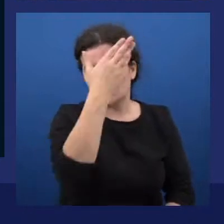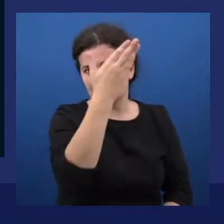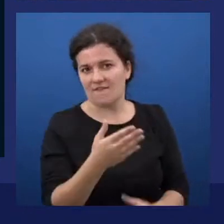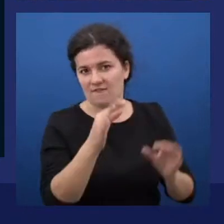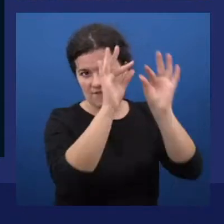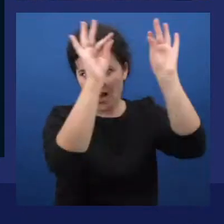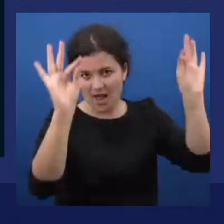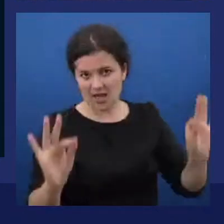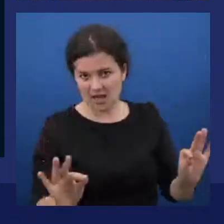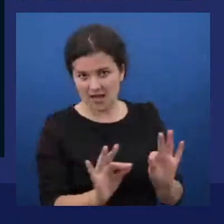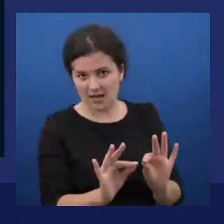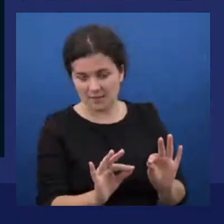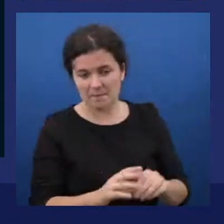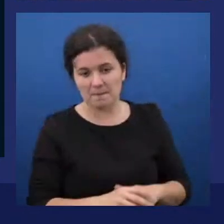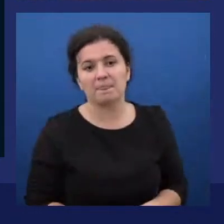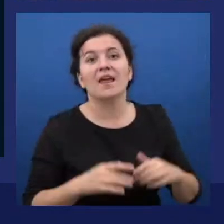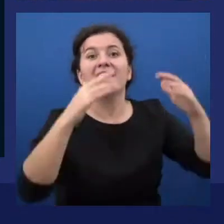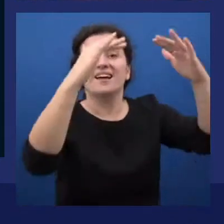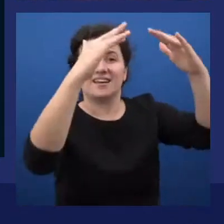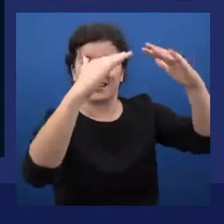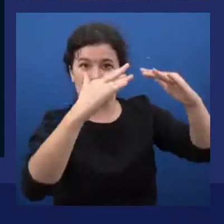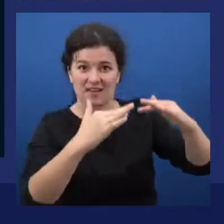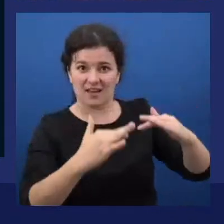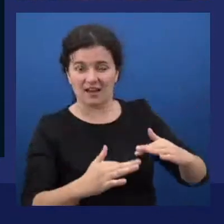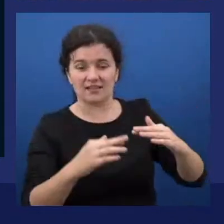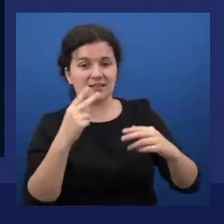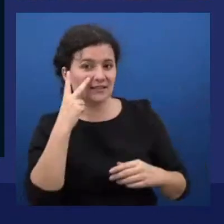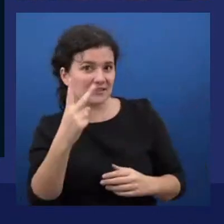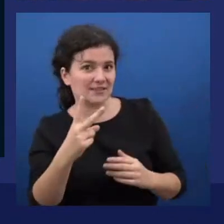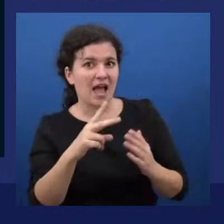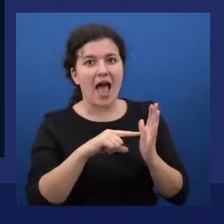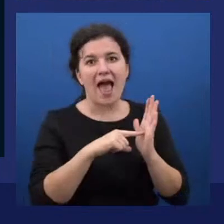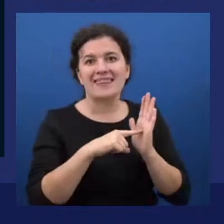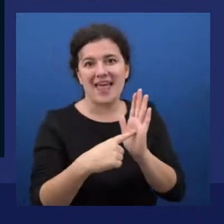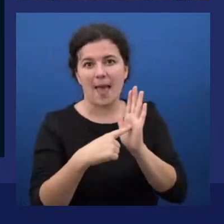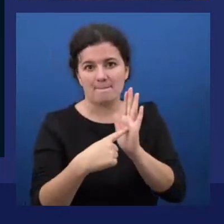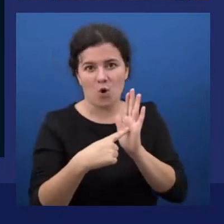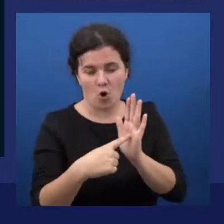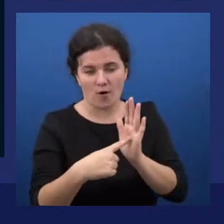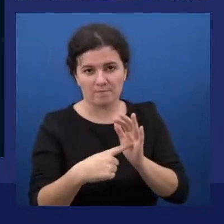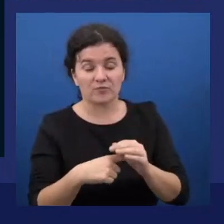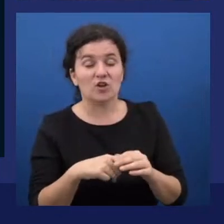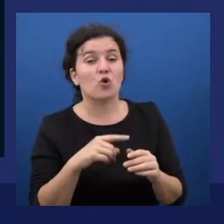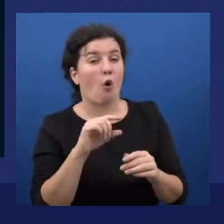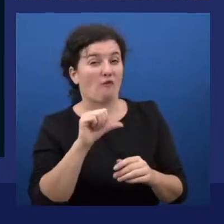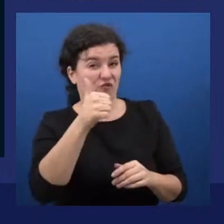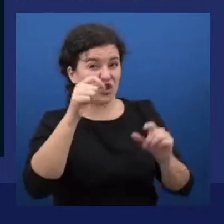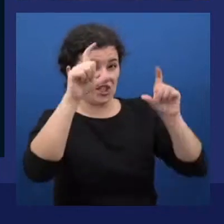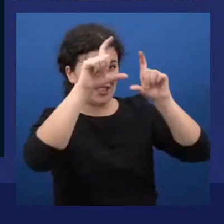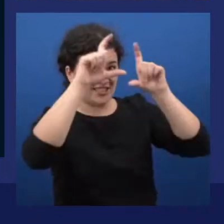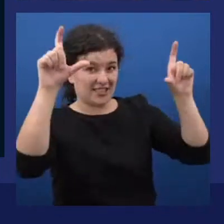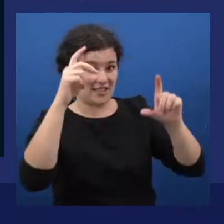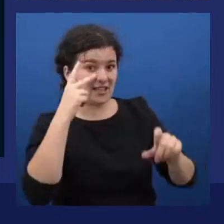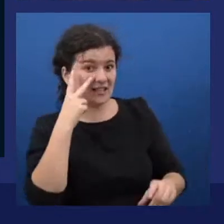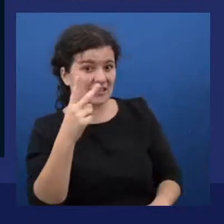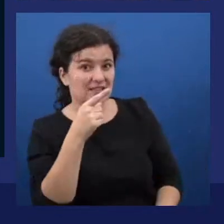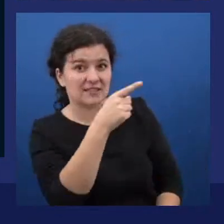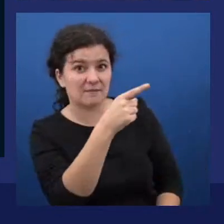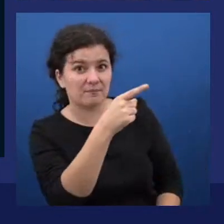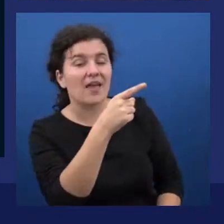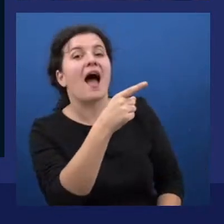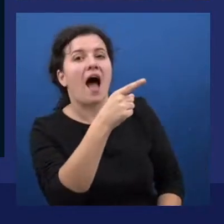a three-part demo. The first part here is batch anomaly